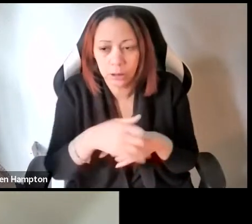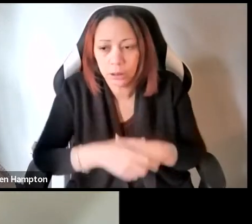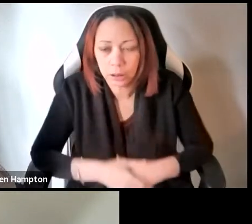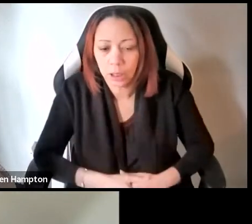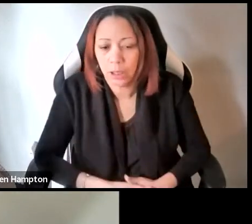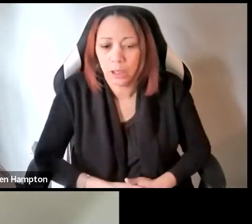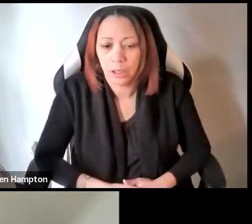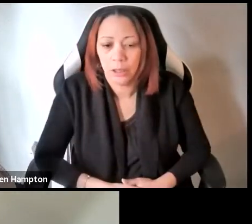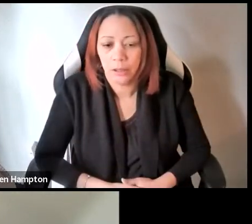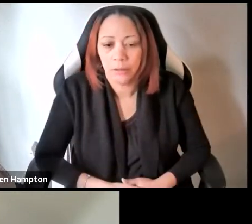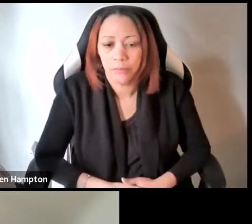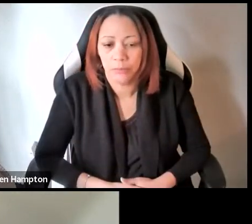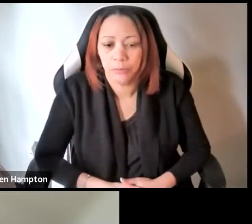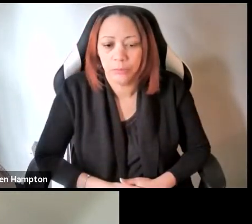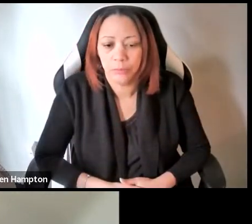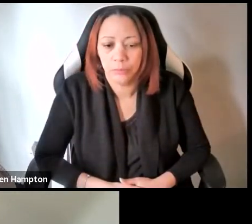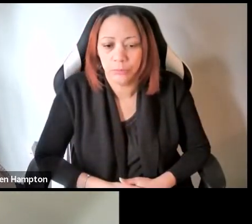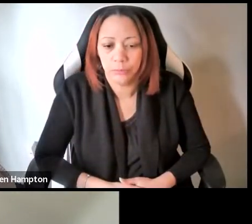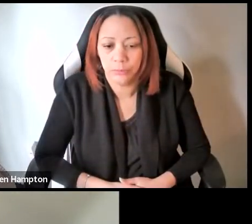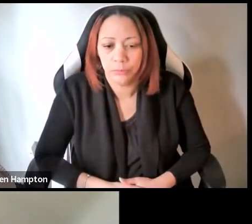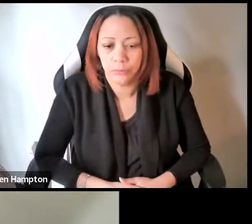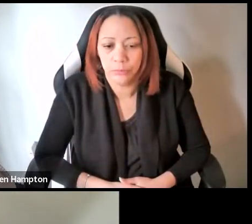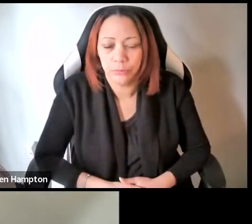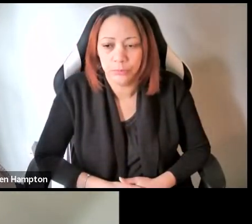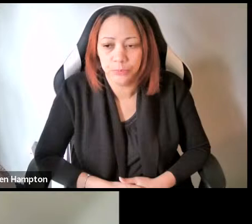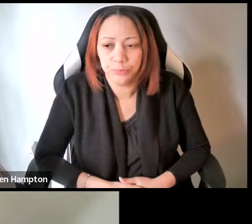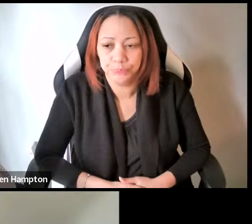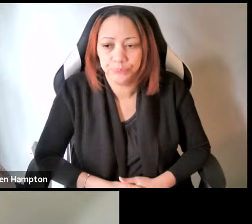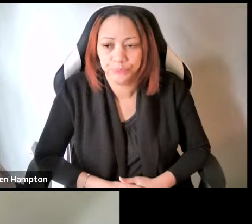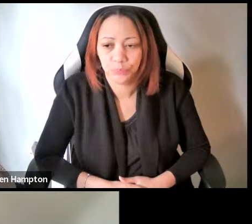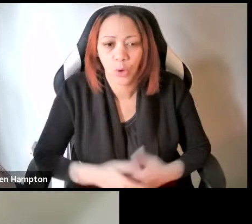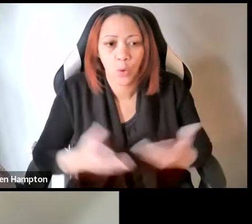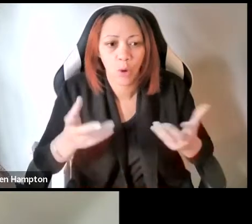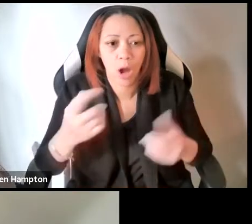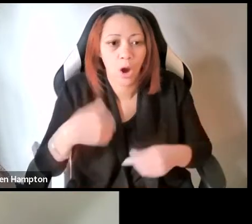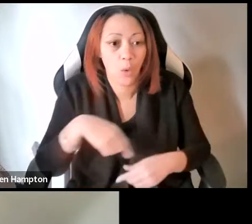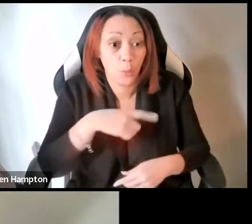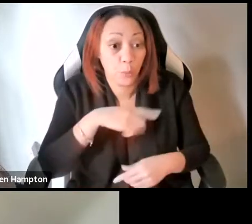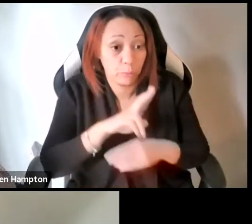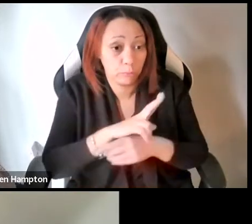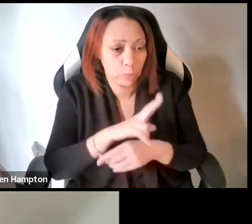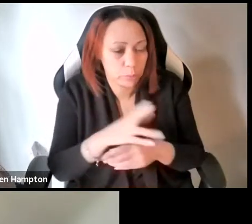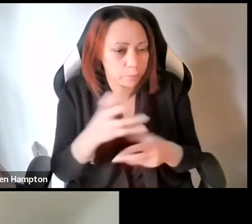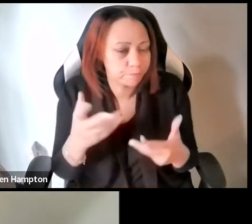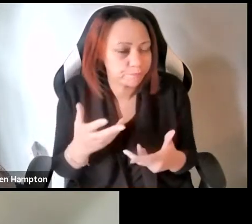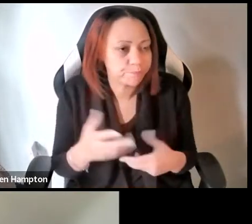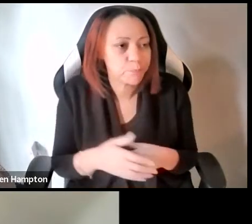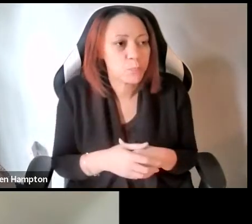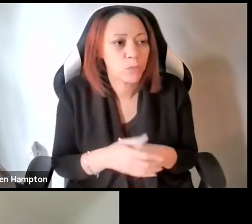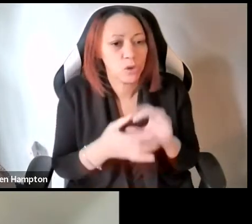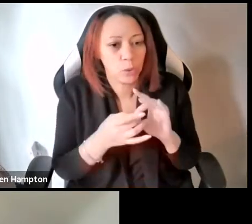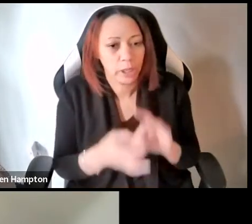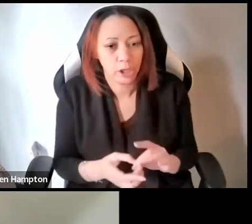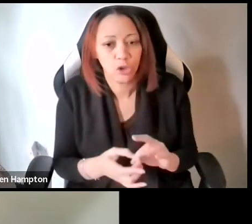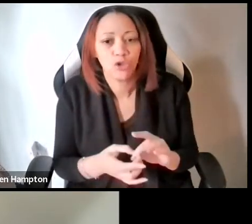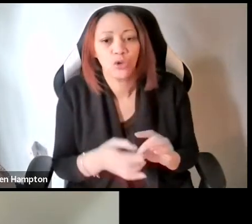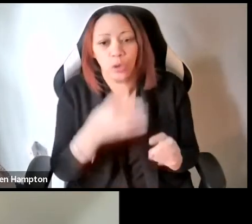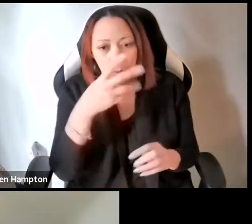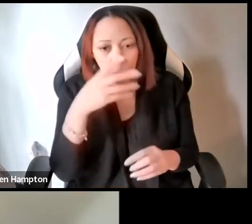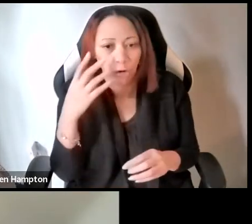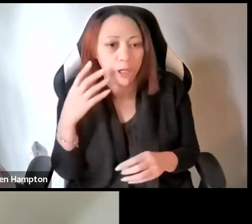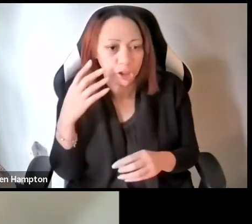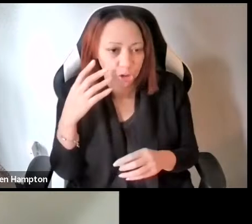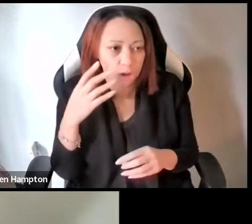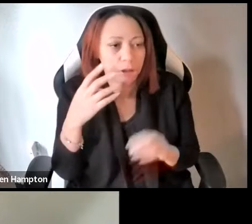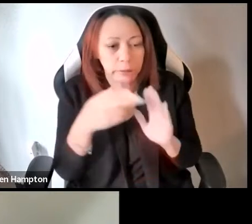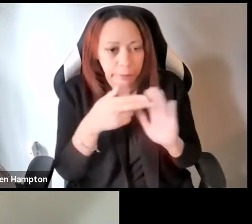they're the ones that we're using that would be related to immigration status